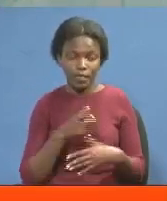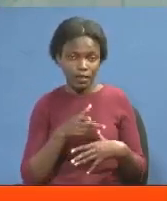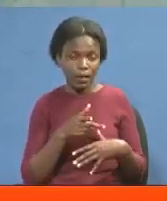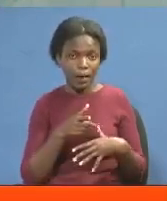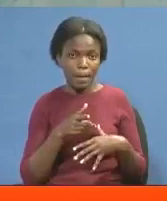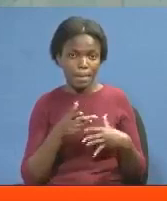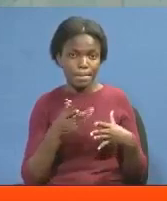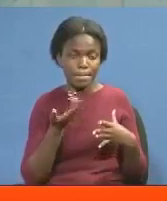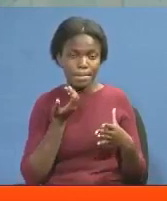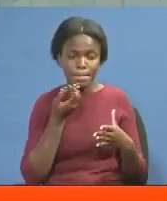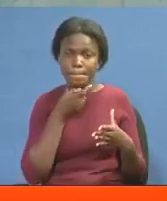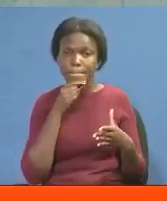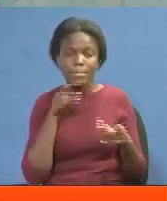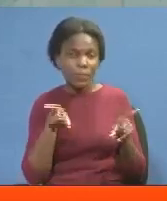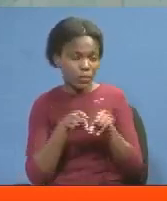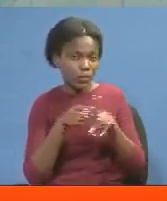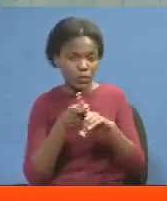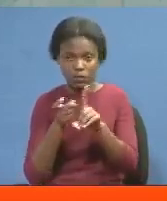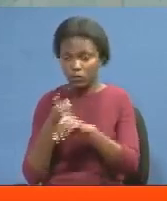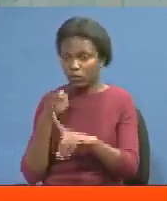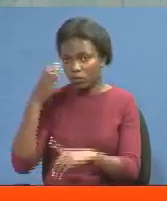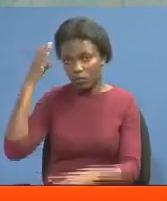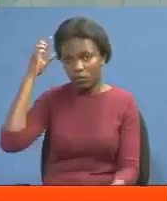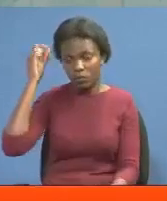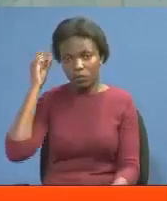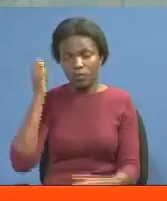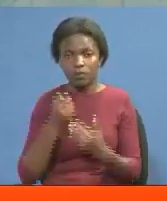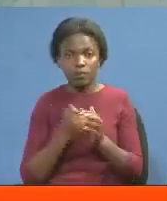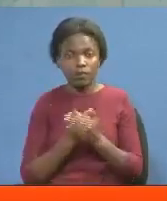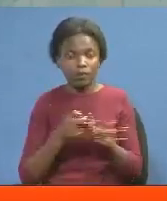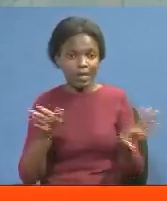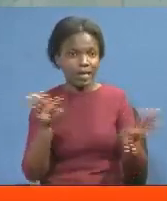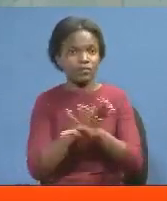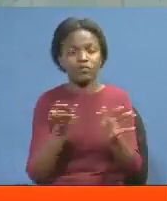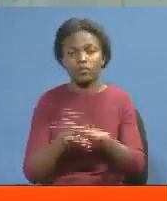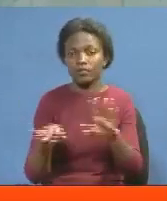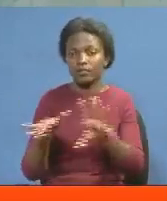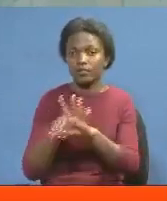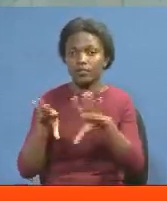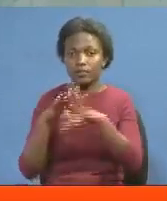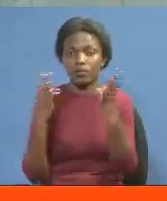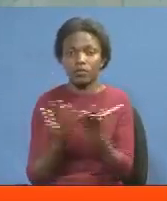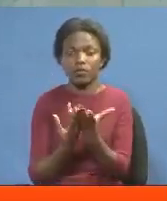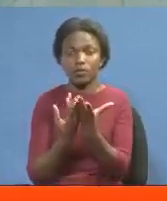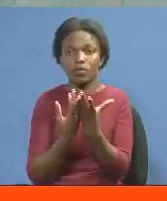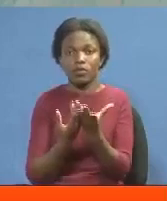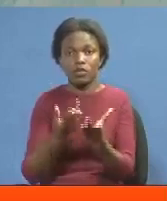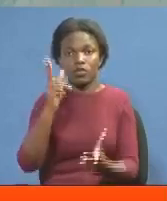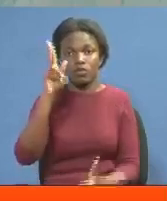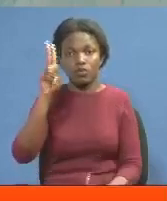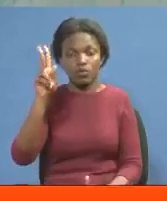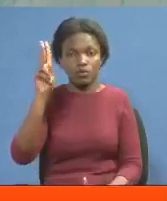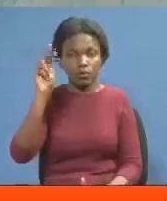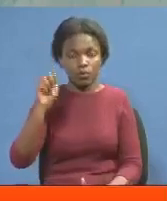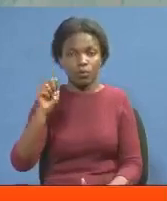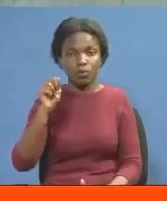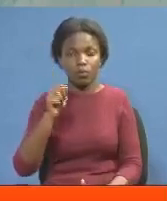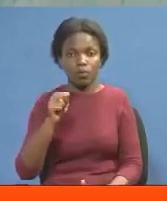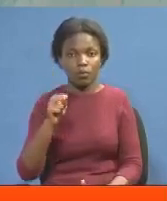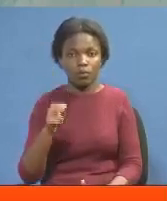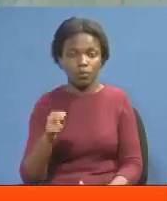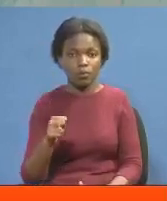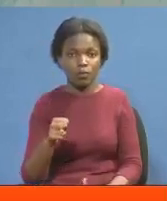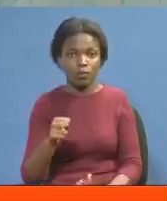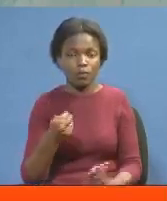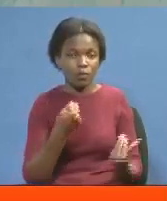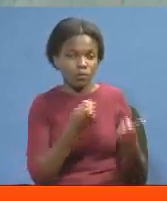Somalia or our Somali friends are everywhere in the world. Mm-hmm. Look at the United States now. Mm-hmm. Ilhan Omar is causing havoc